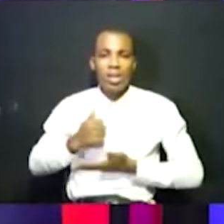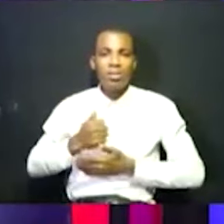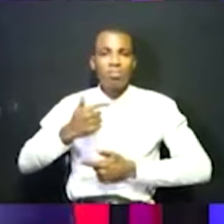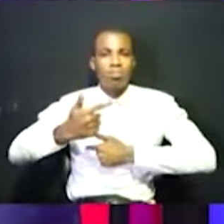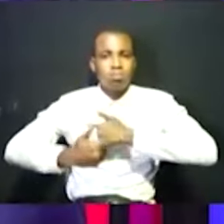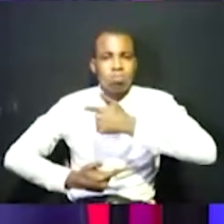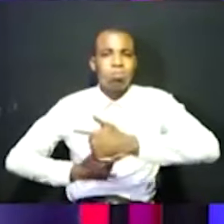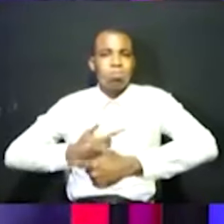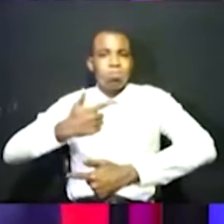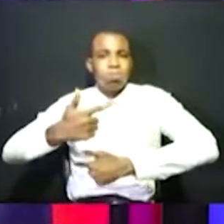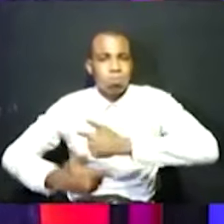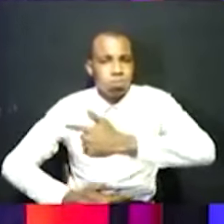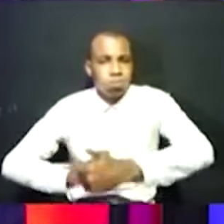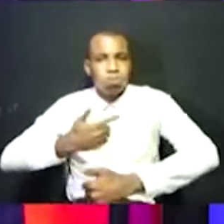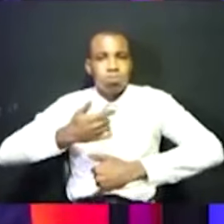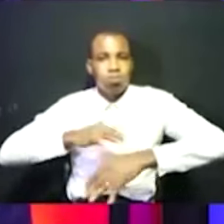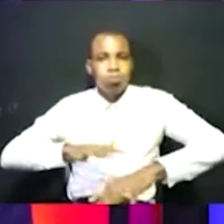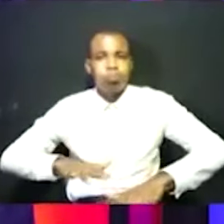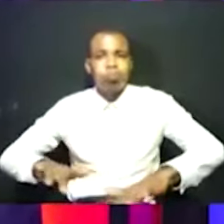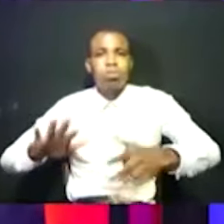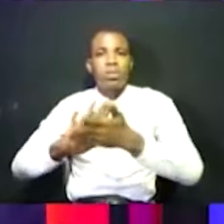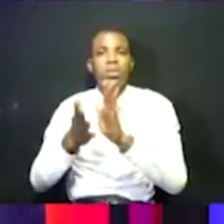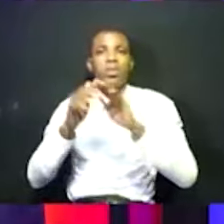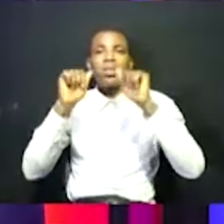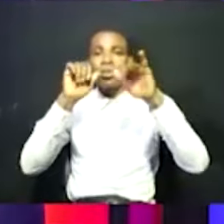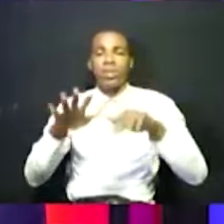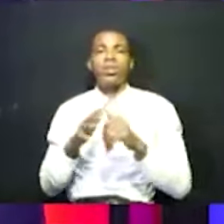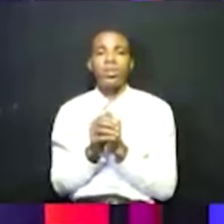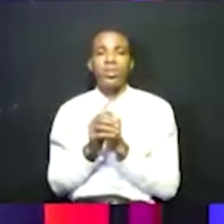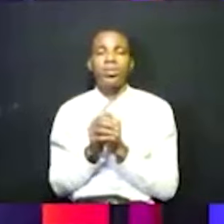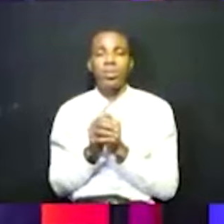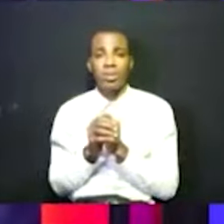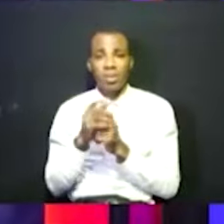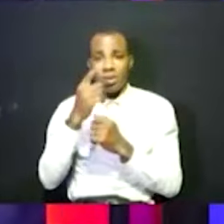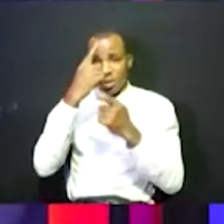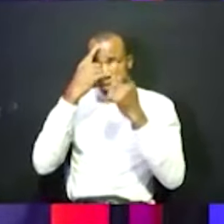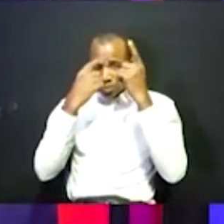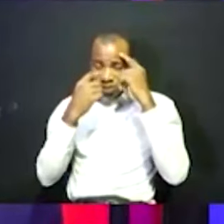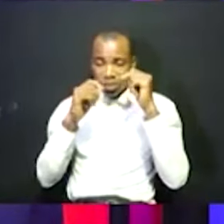blessings. It is a great witness to the society.